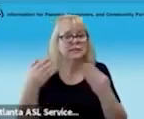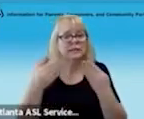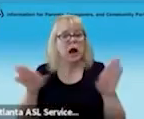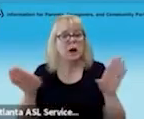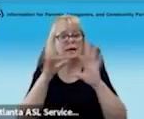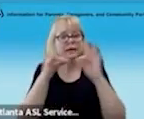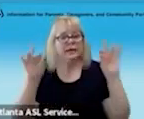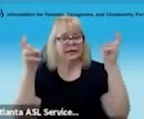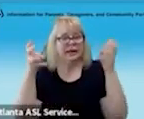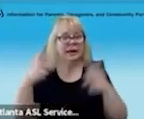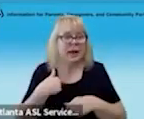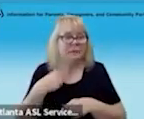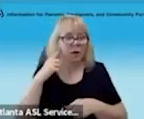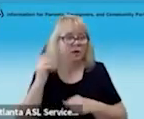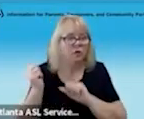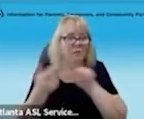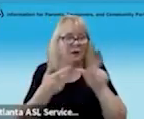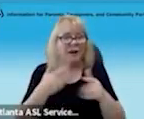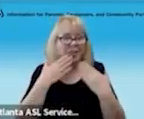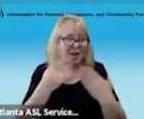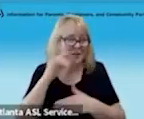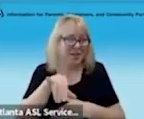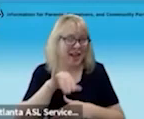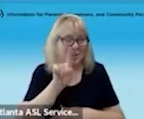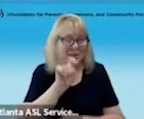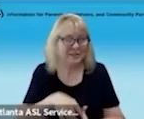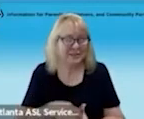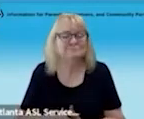day off work to come in. So virtual care and really